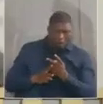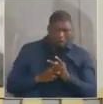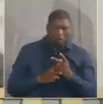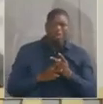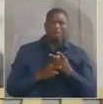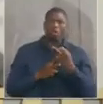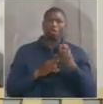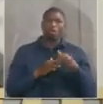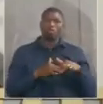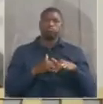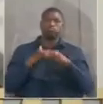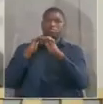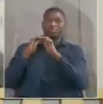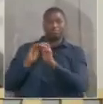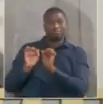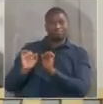board.